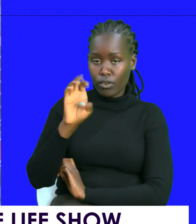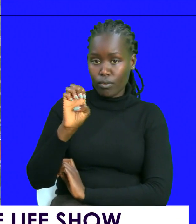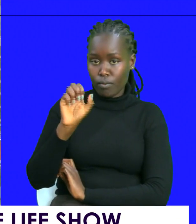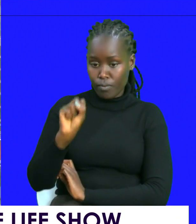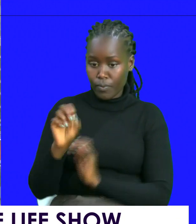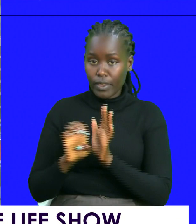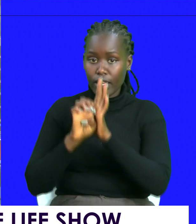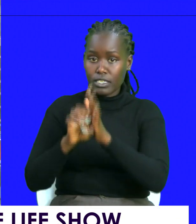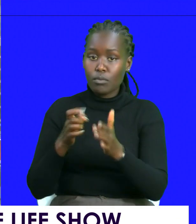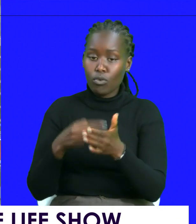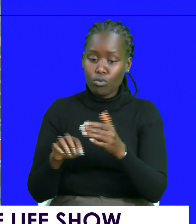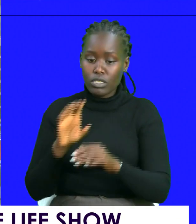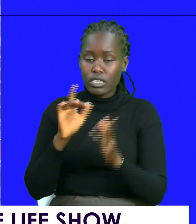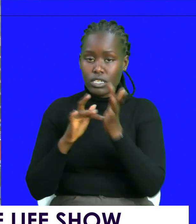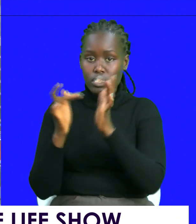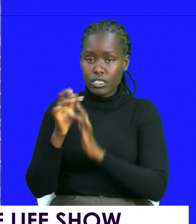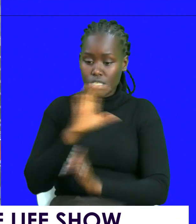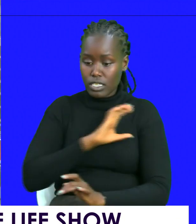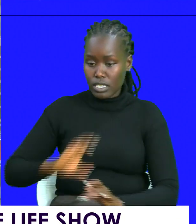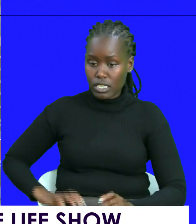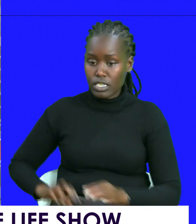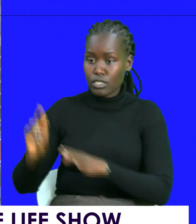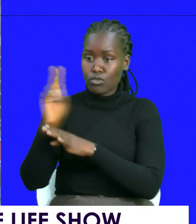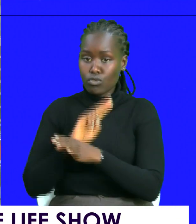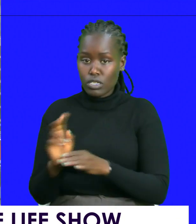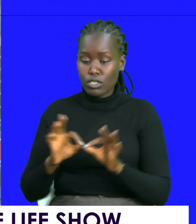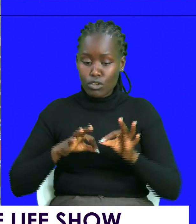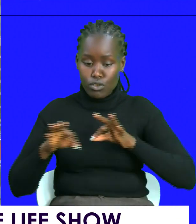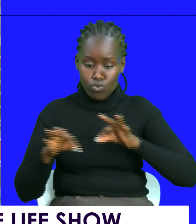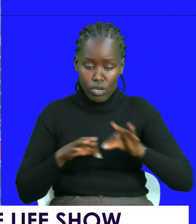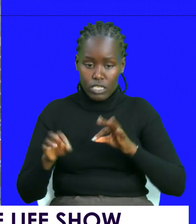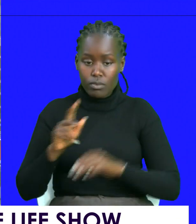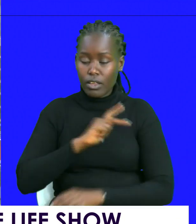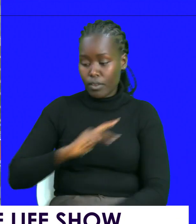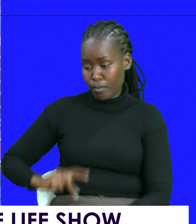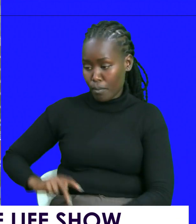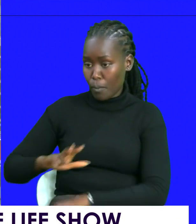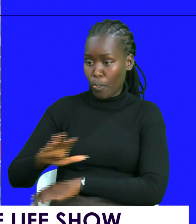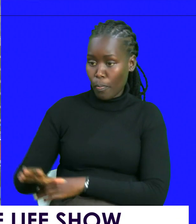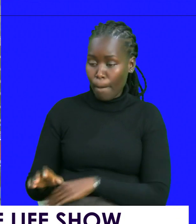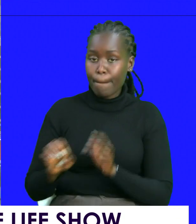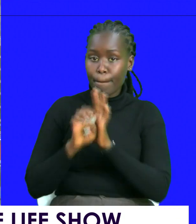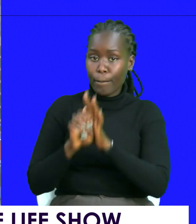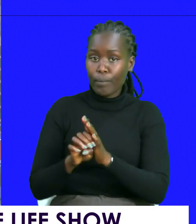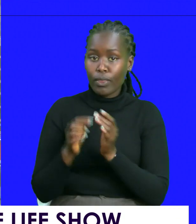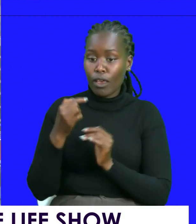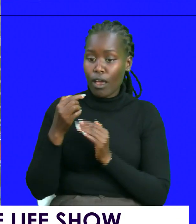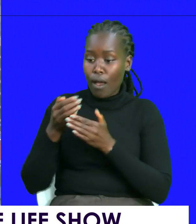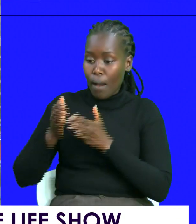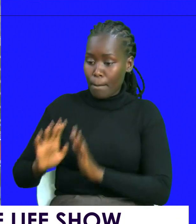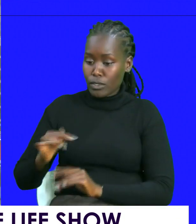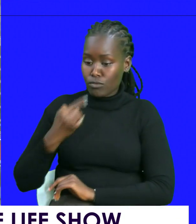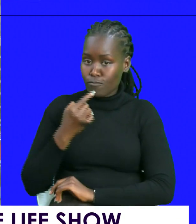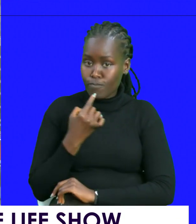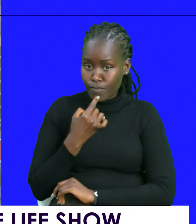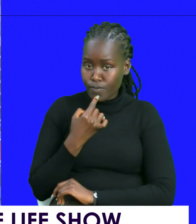Jesus Christ uses in the Bible to explain the kingdom is in the example of somebody who owed his master a lot